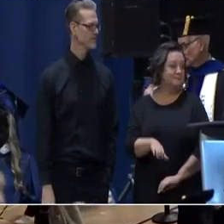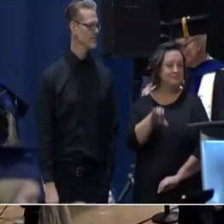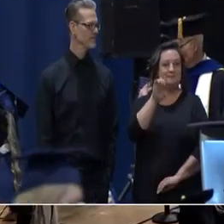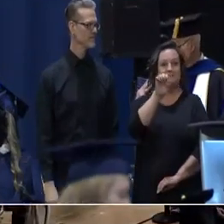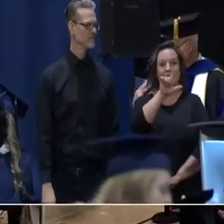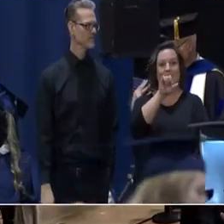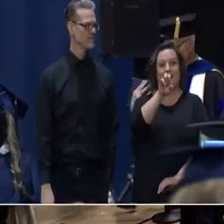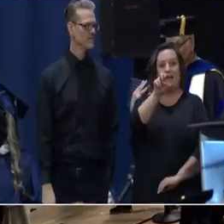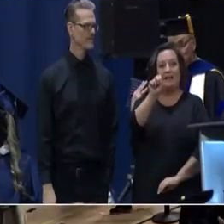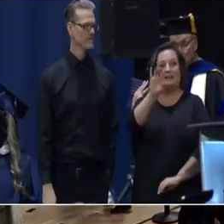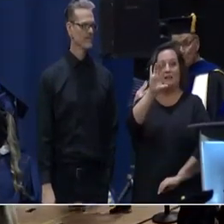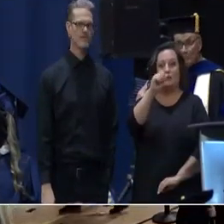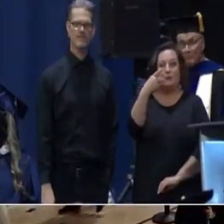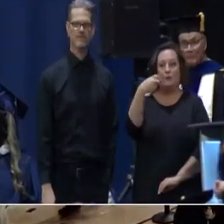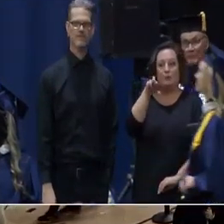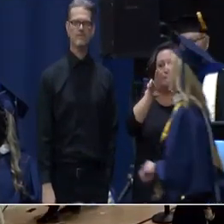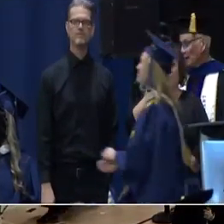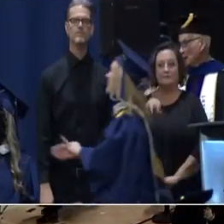Ellen Cooper.